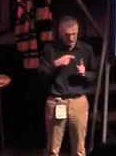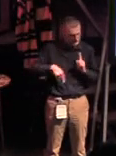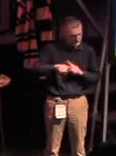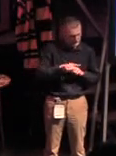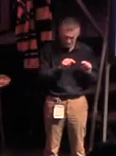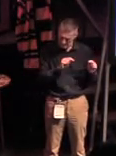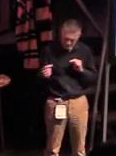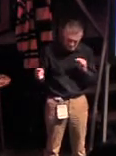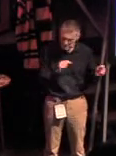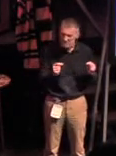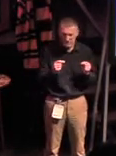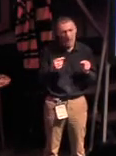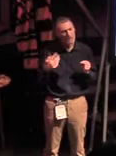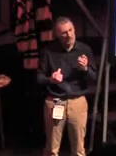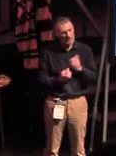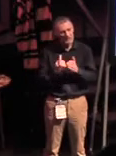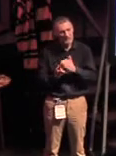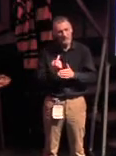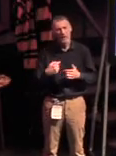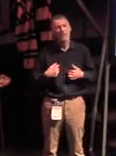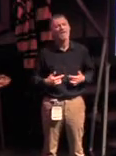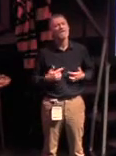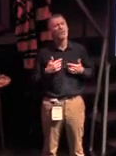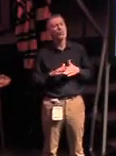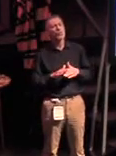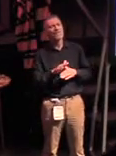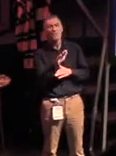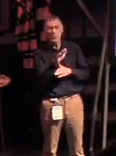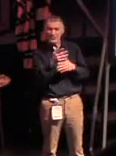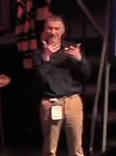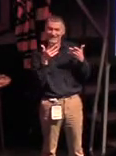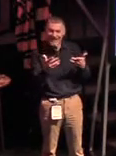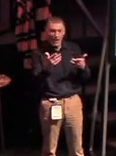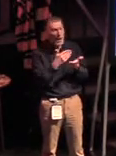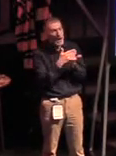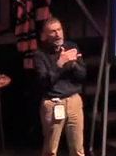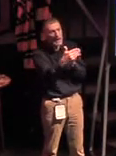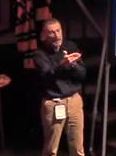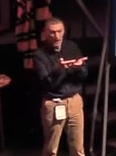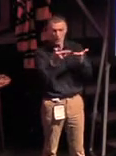In my view, the future is clearer than in many previous times.